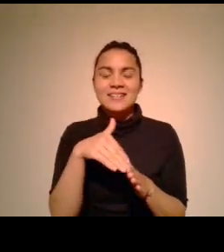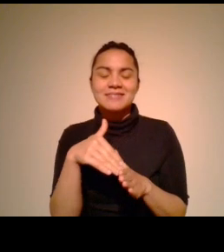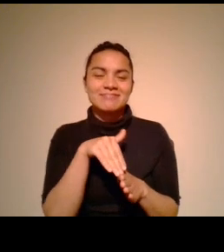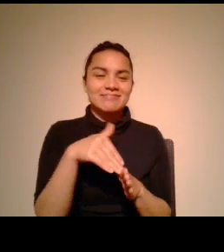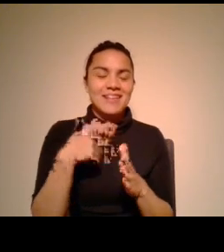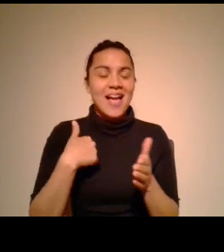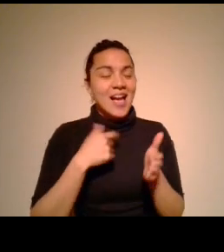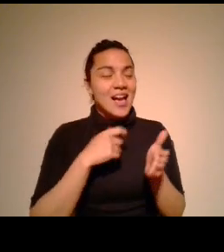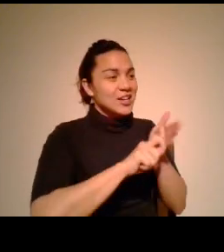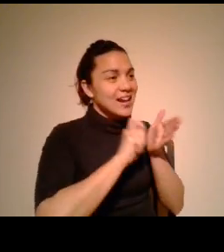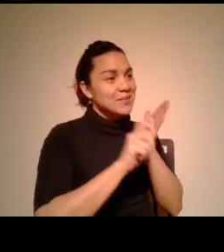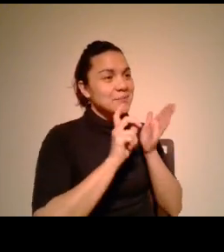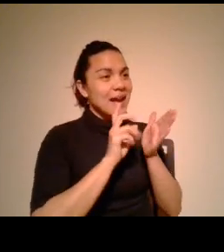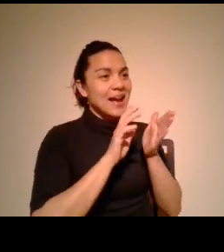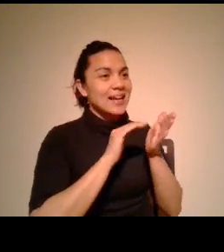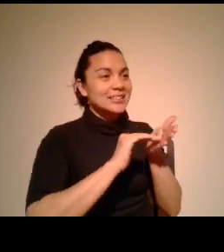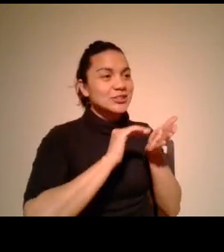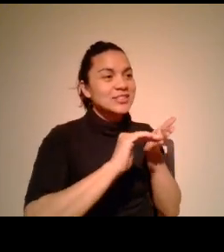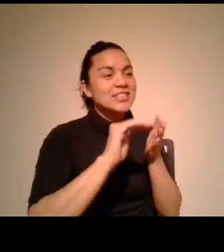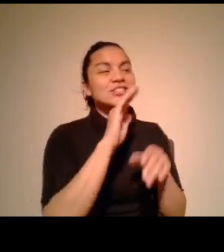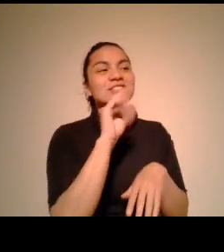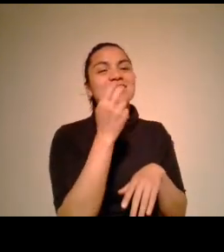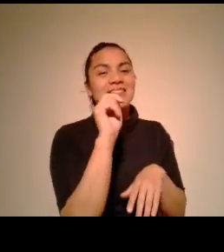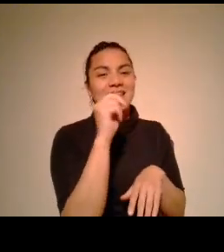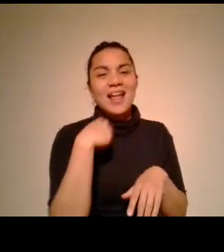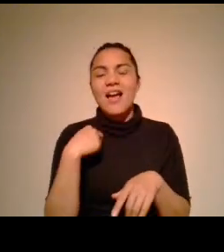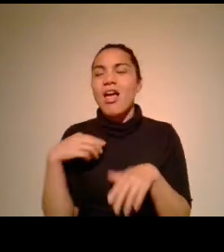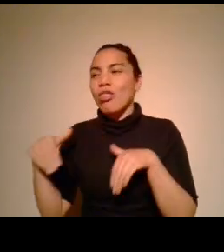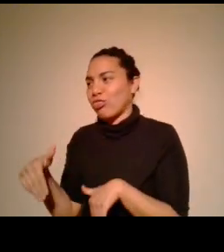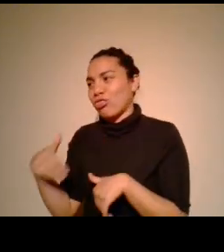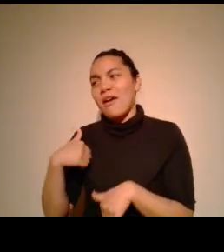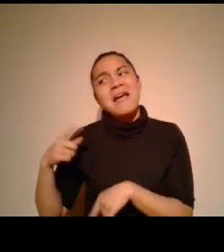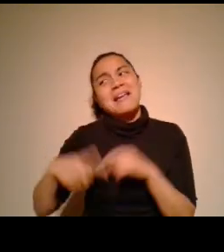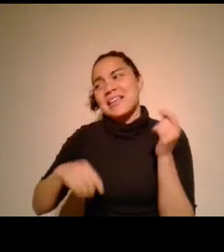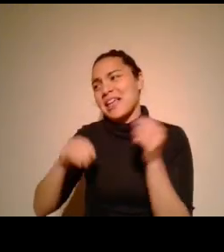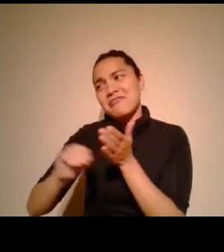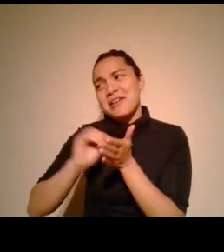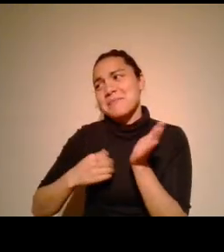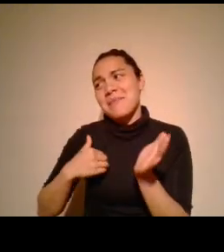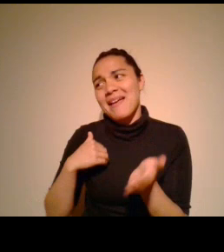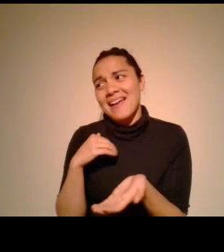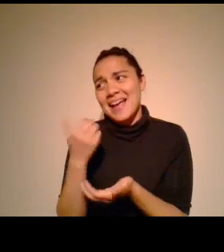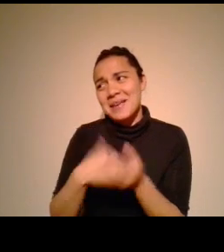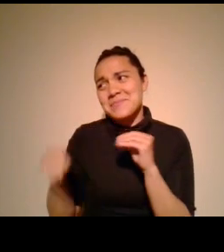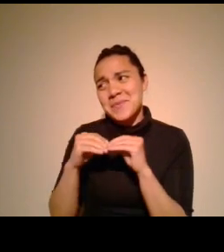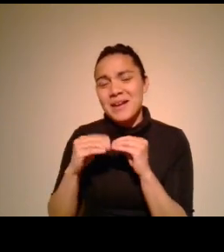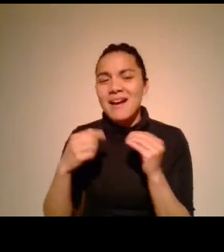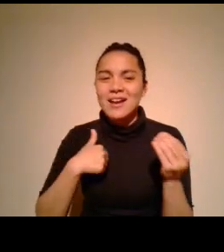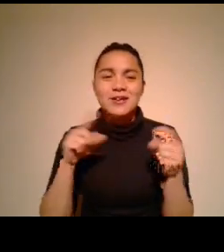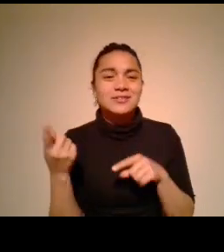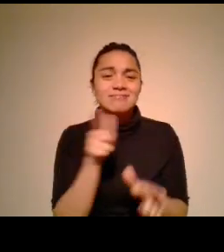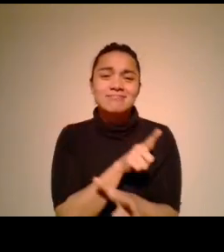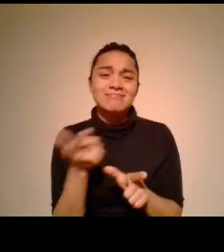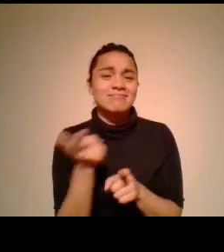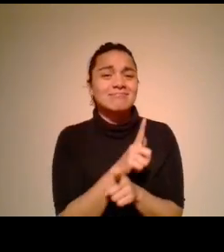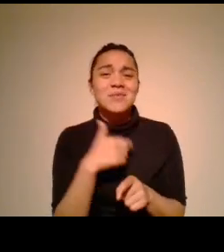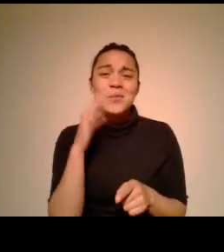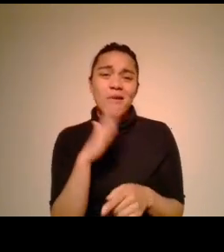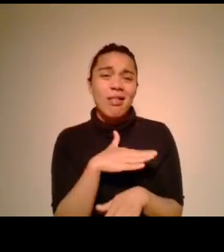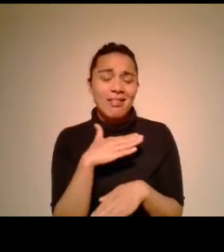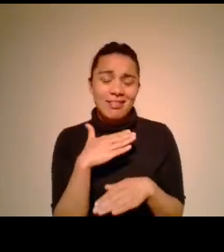and then lay around complaining about how I can't write my dissertation, and that's all I do now. But it will be over soon.